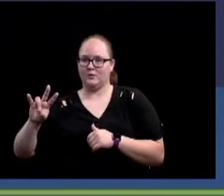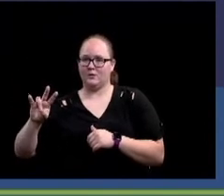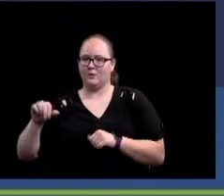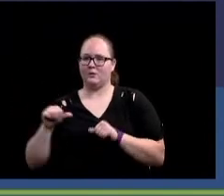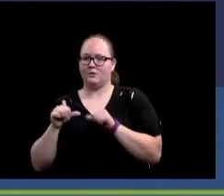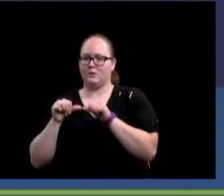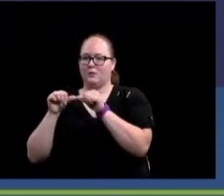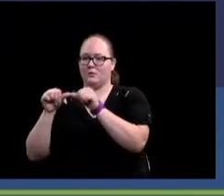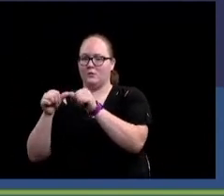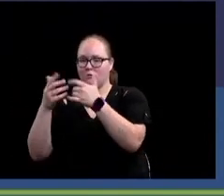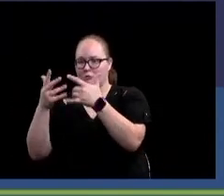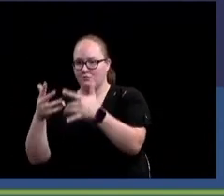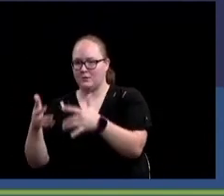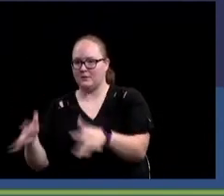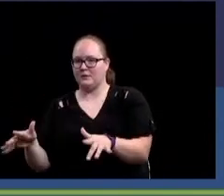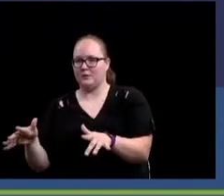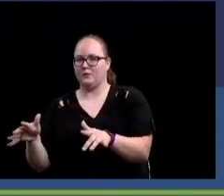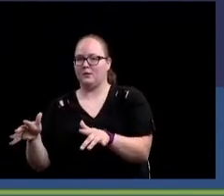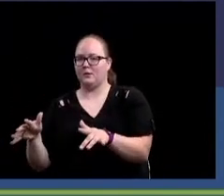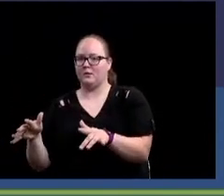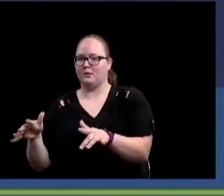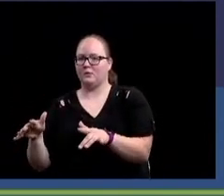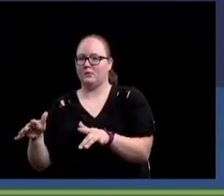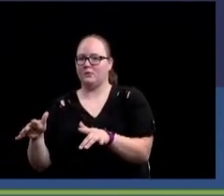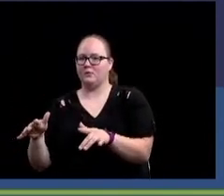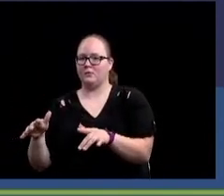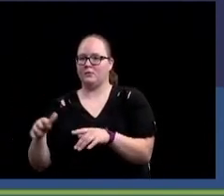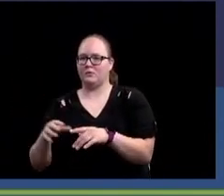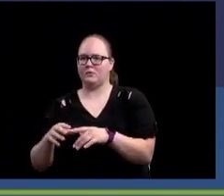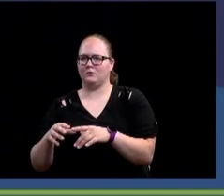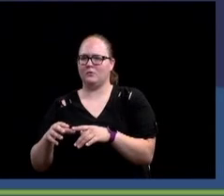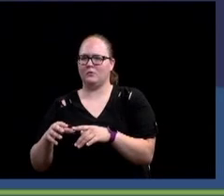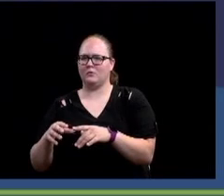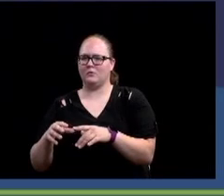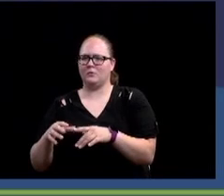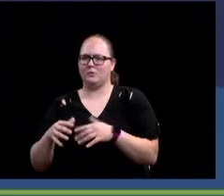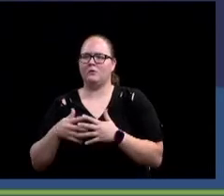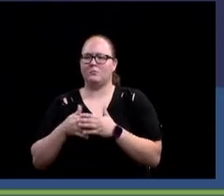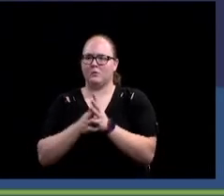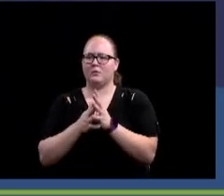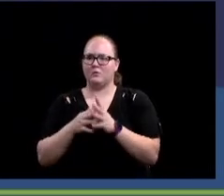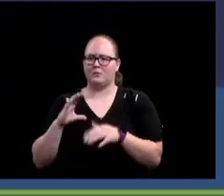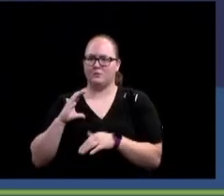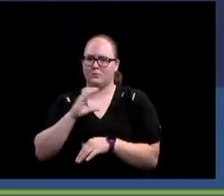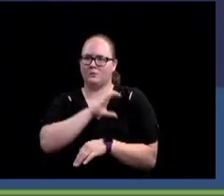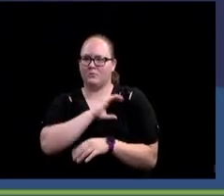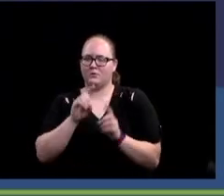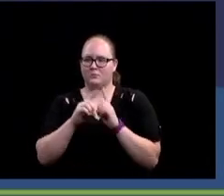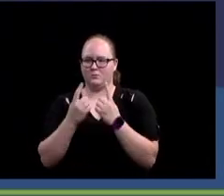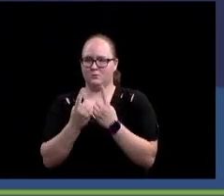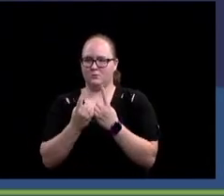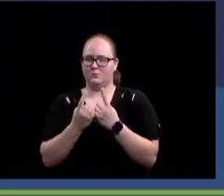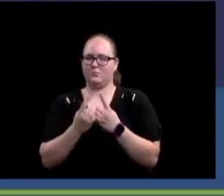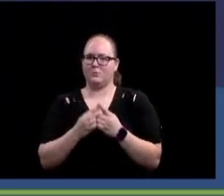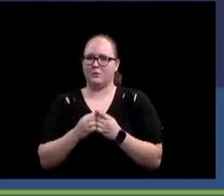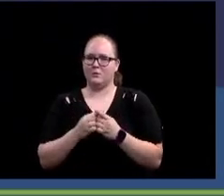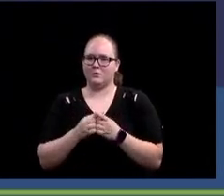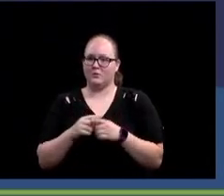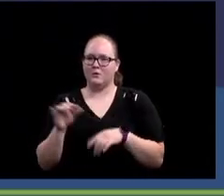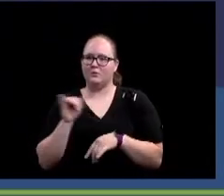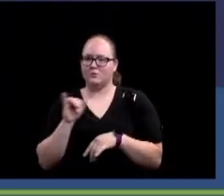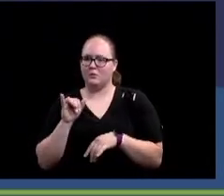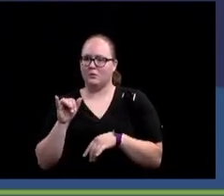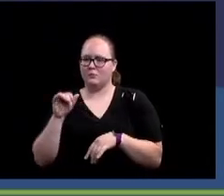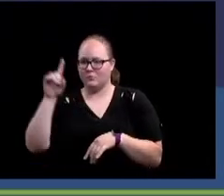Waco Police Department. In these, we will also continue to evaluate to ensure we are following best practices and meeting the expectations